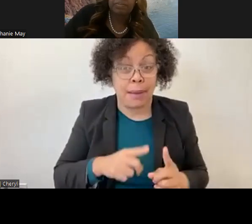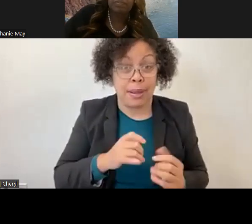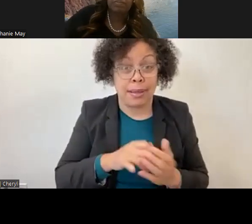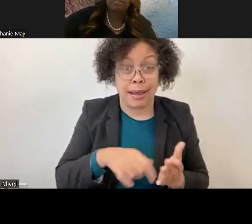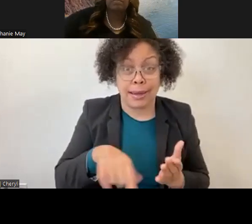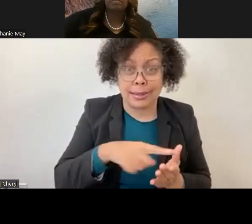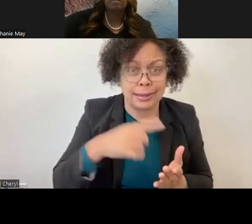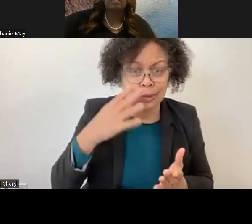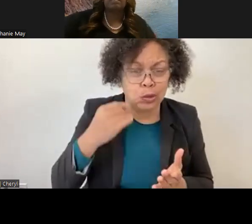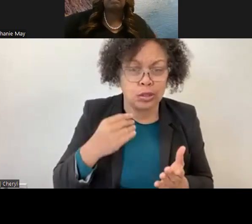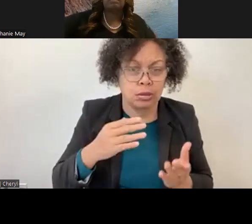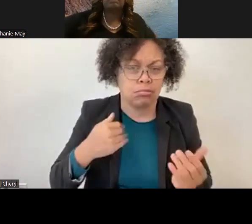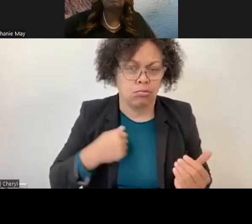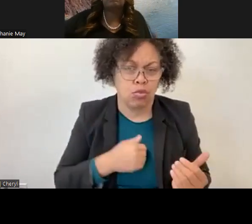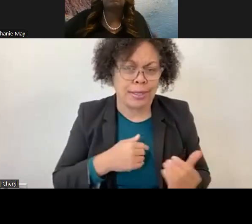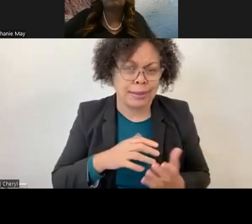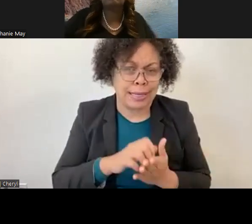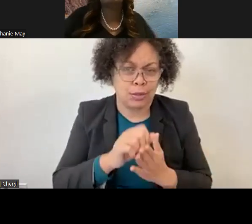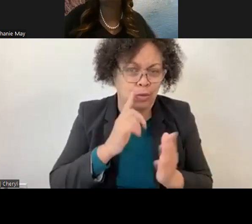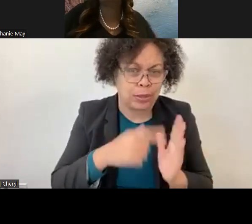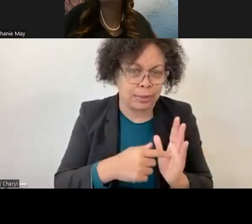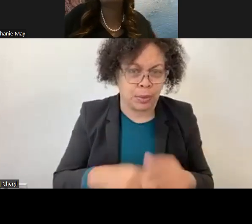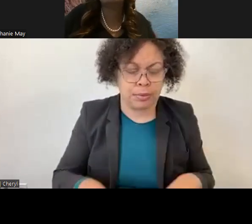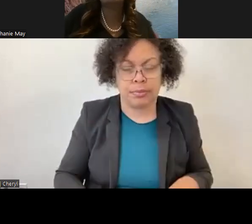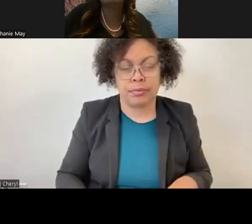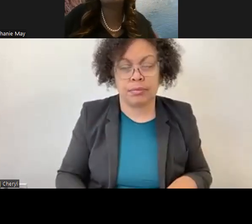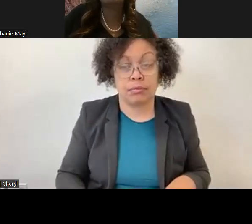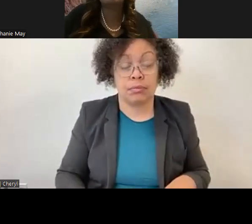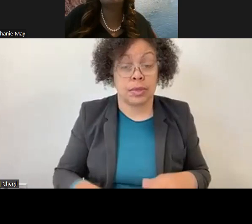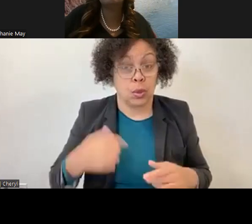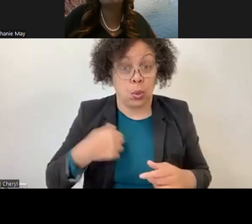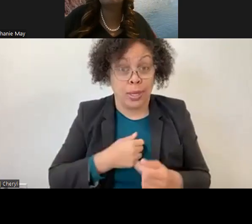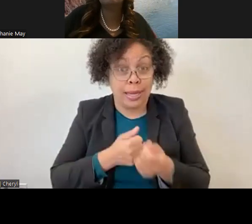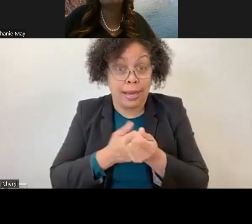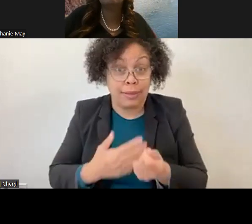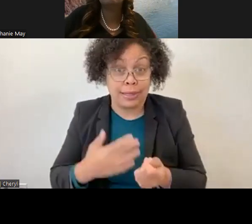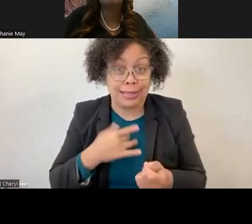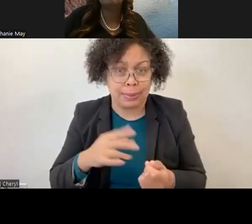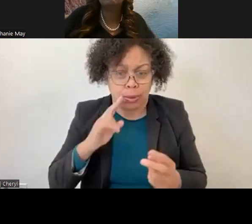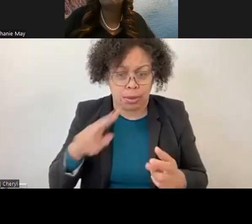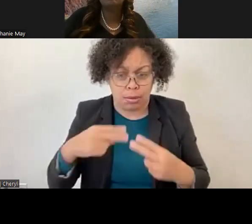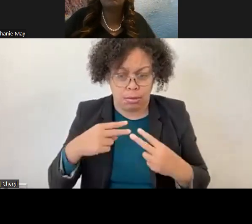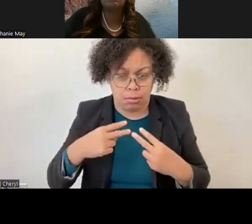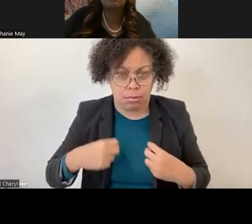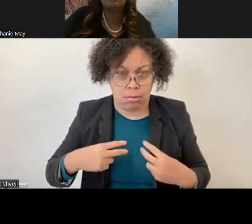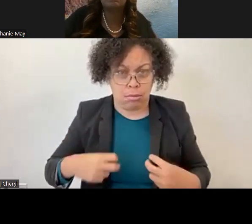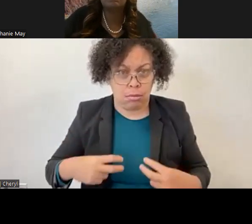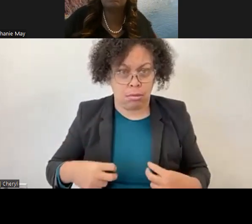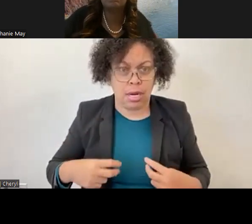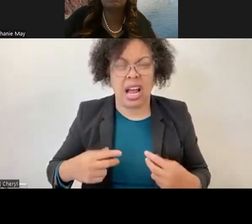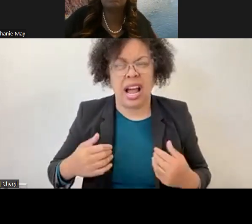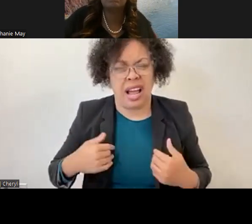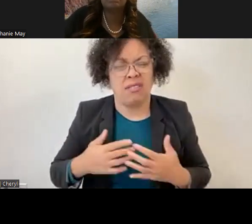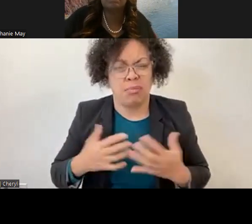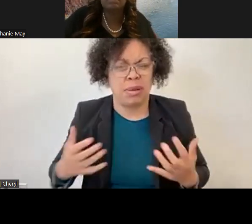late stage breast cancer, there was a tendency for ourselves as advocates to look at ourselves as, wow, I have so much, I need to give everything I can to help